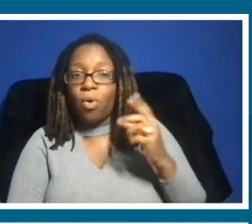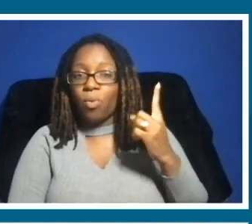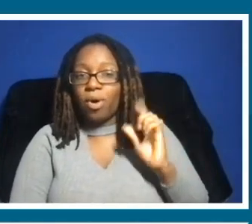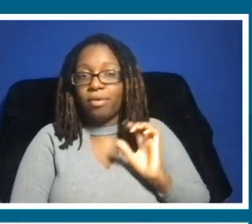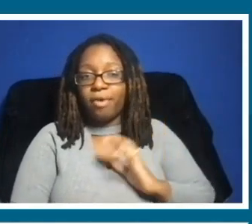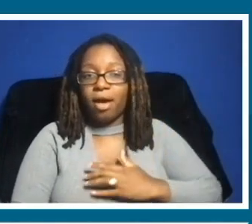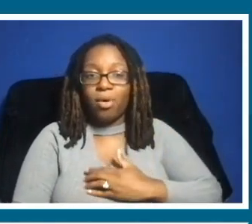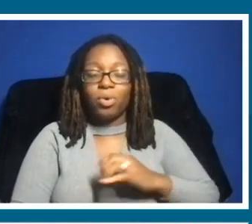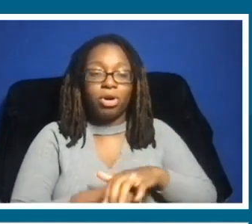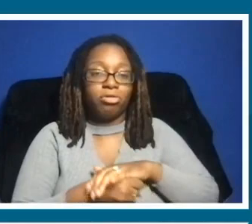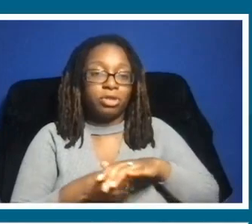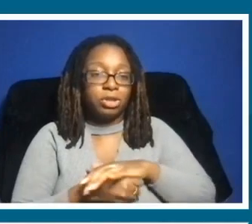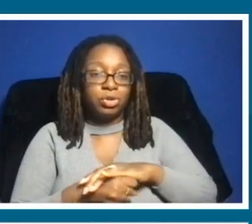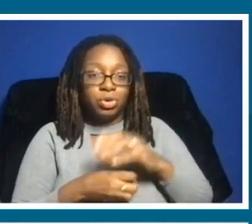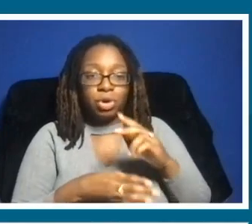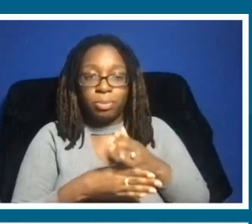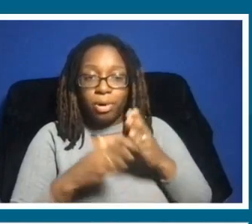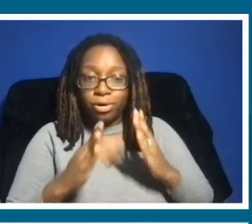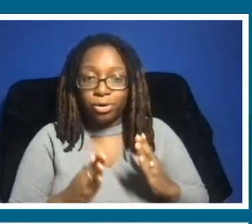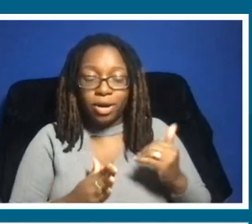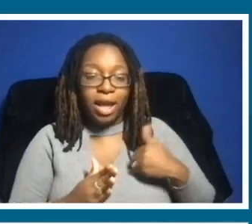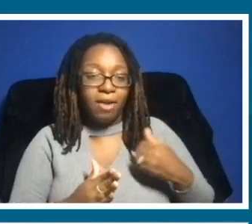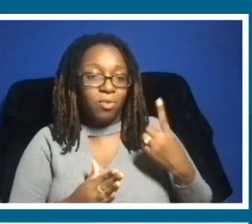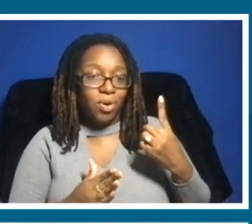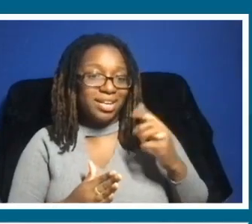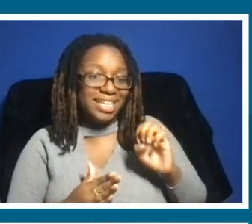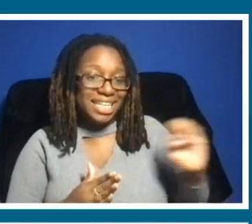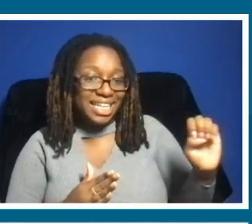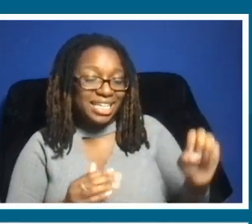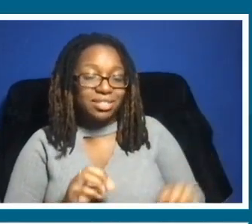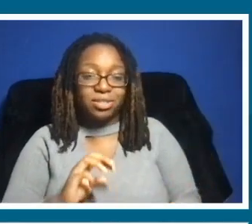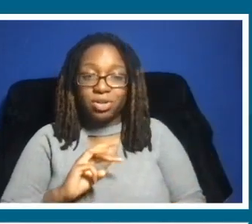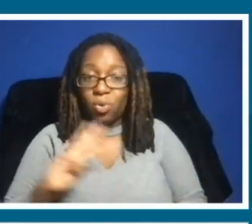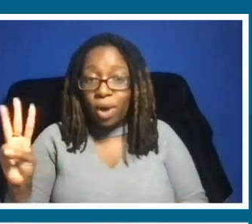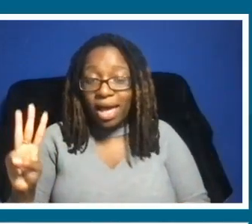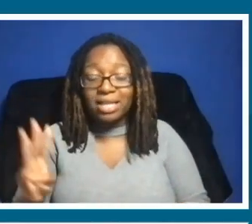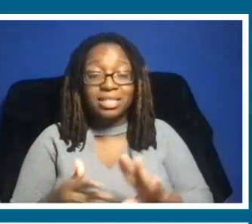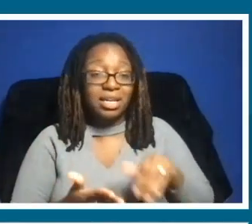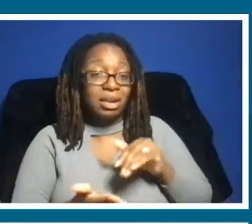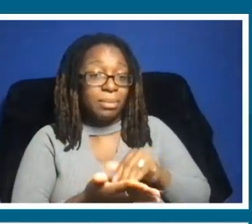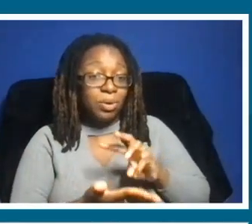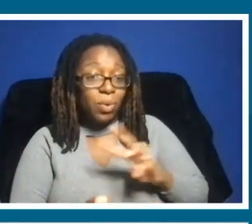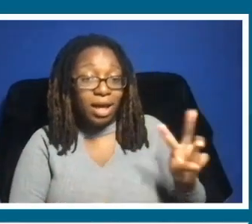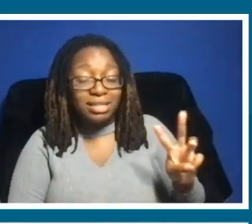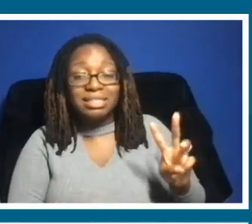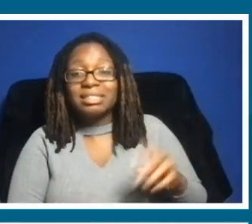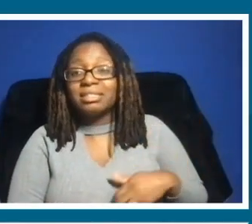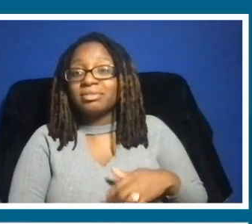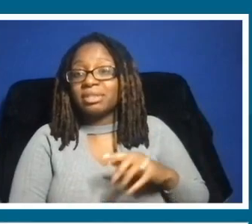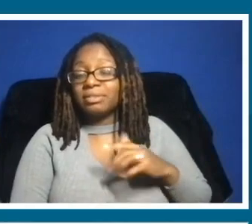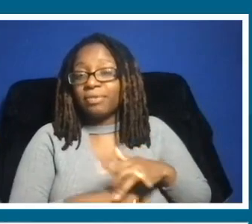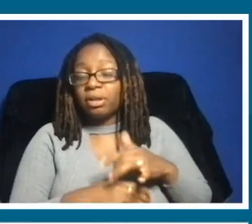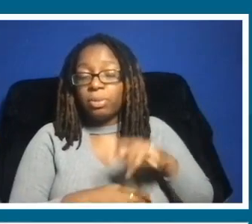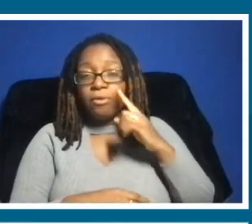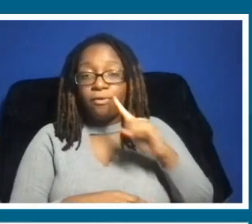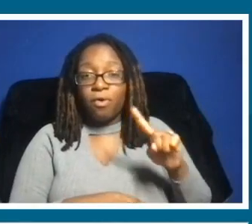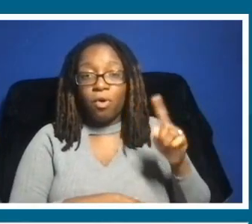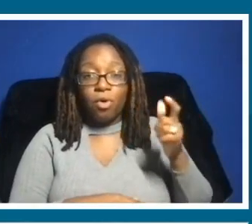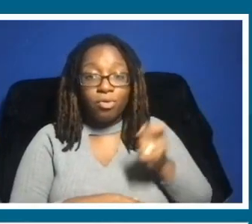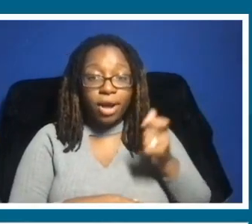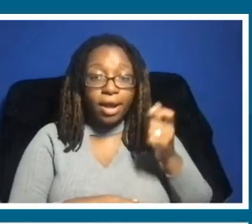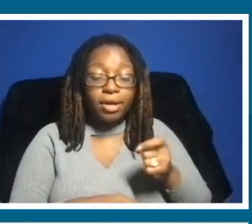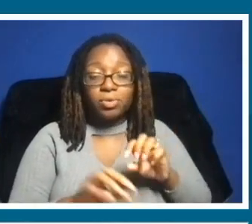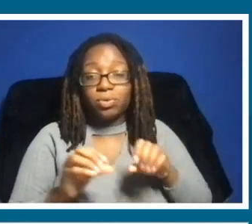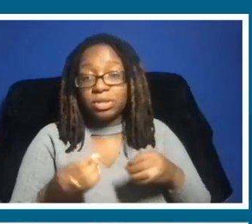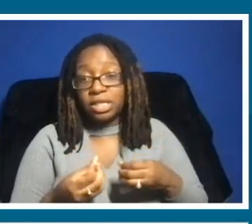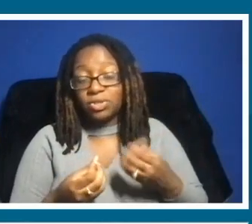We have a partner in the East, in the Midwest, and in the West that make available grants to organizations, again, to develop